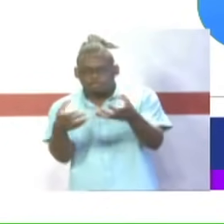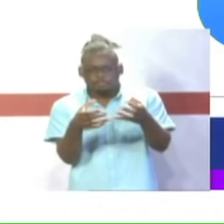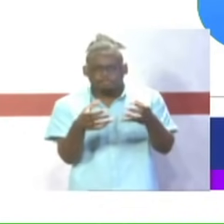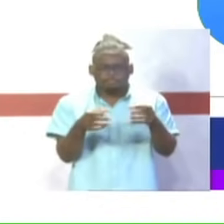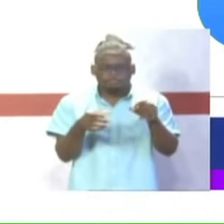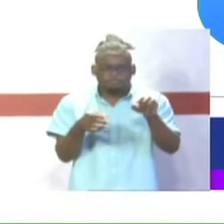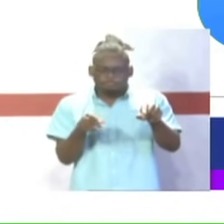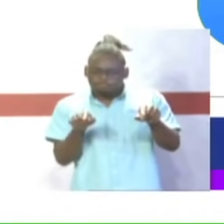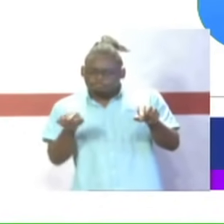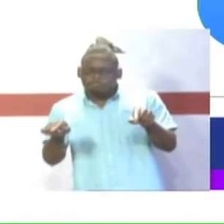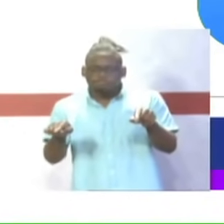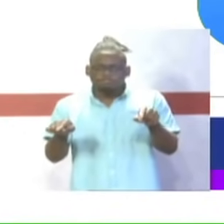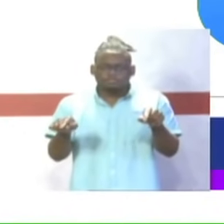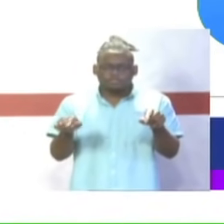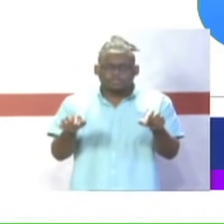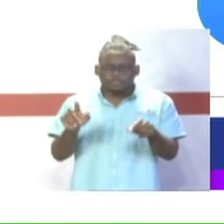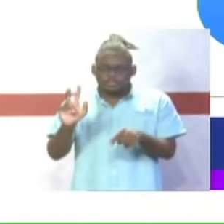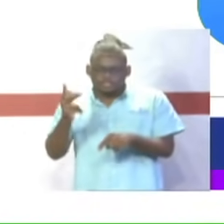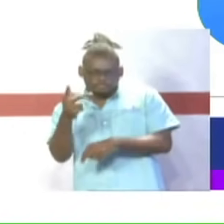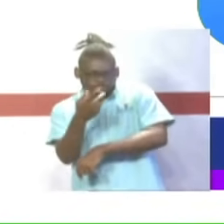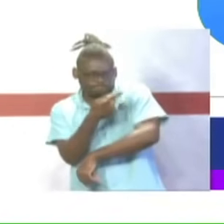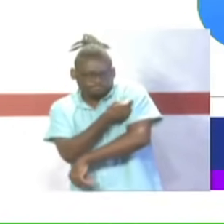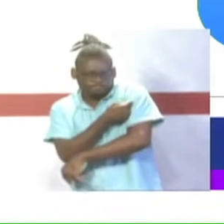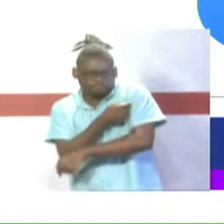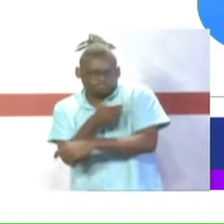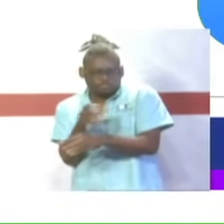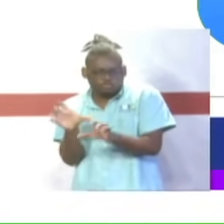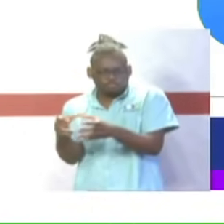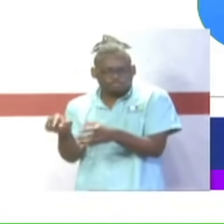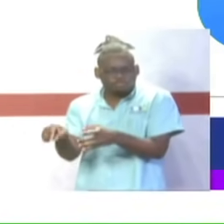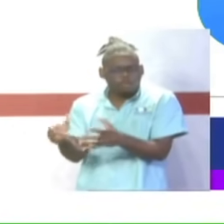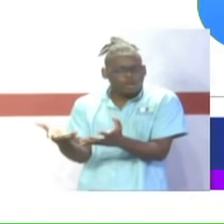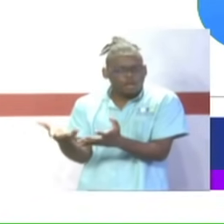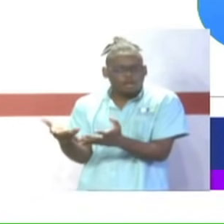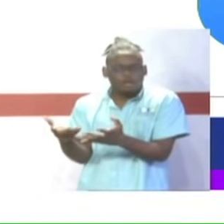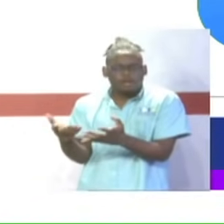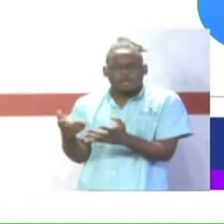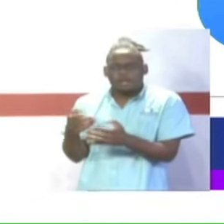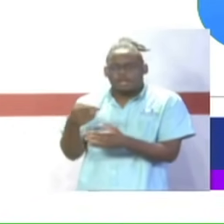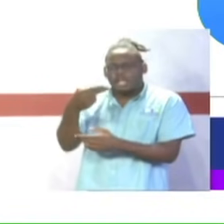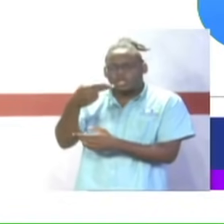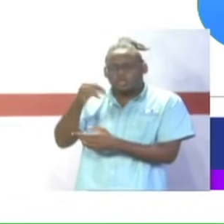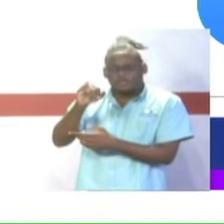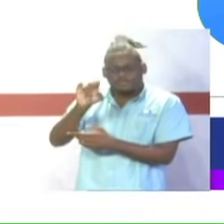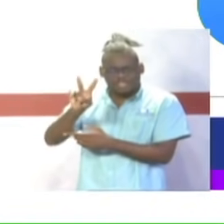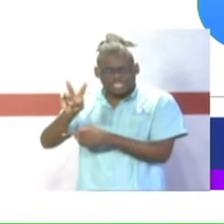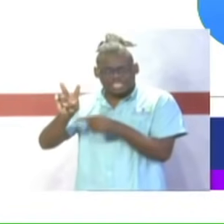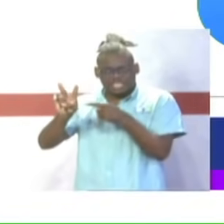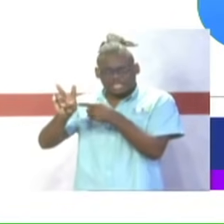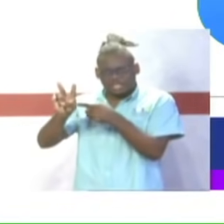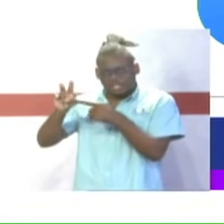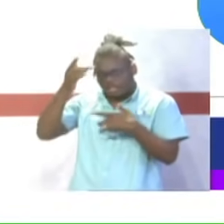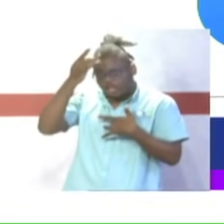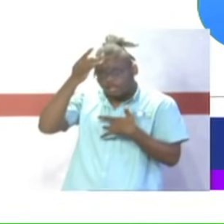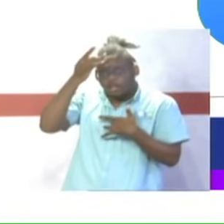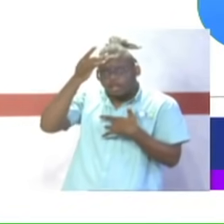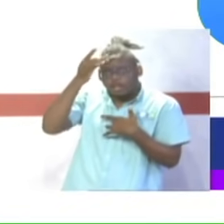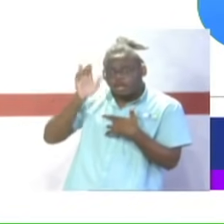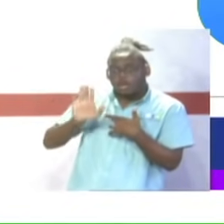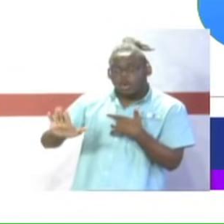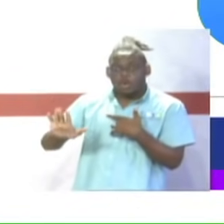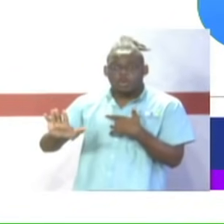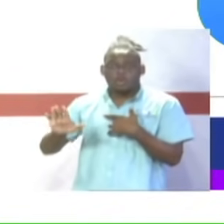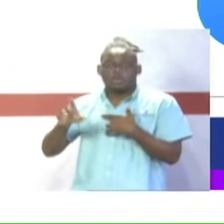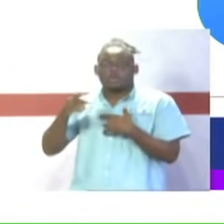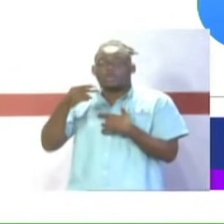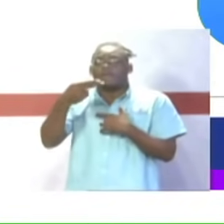What happens in terms of HIV patients whose viral loads are almost undetectable and